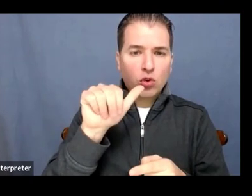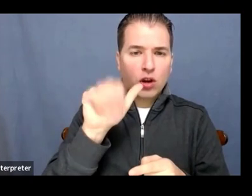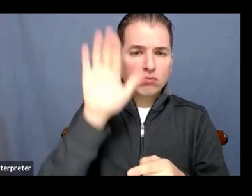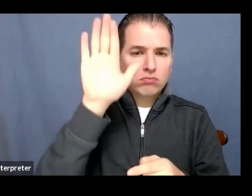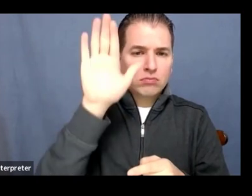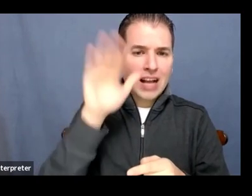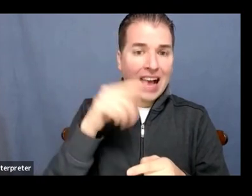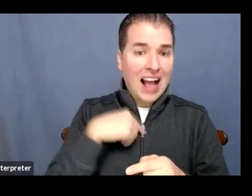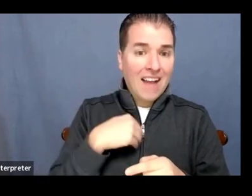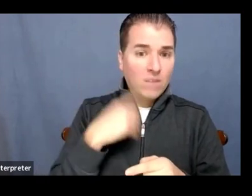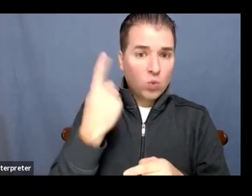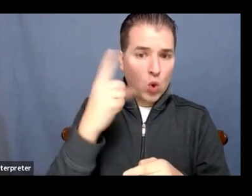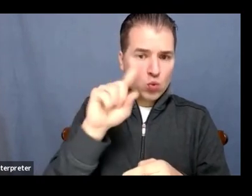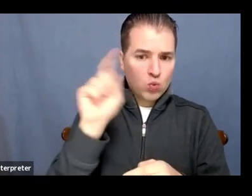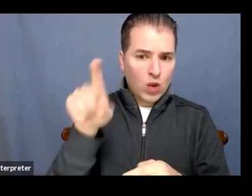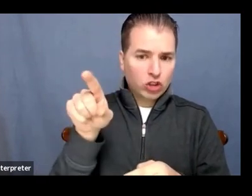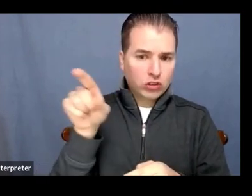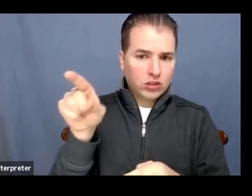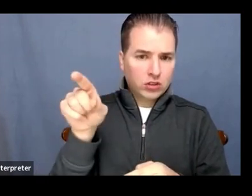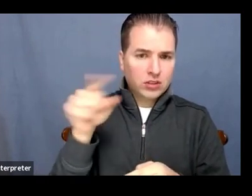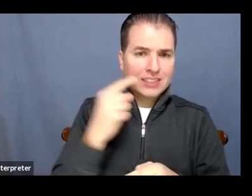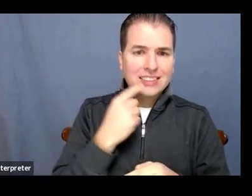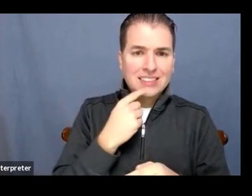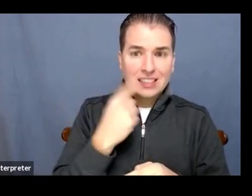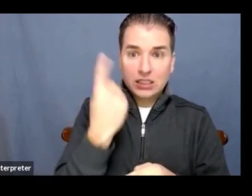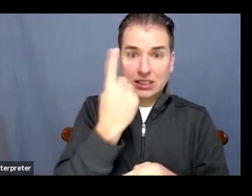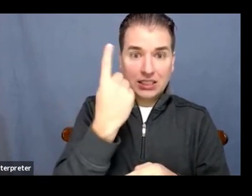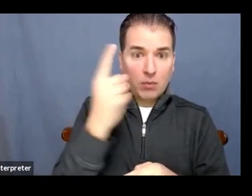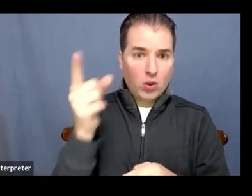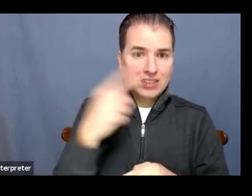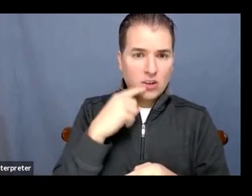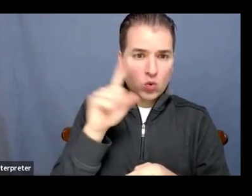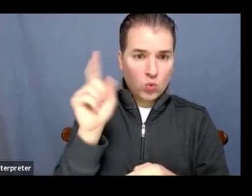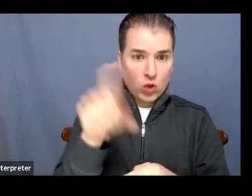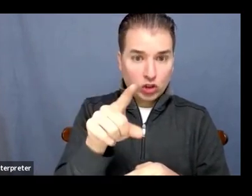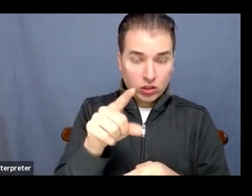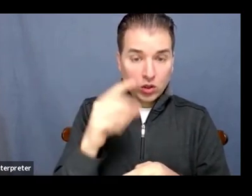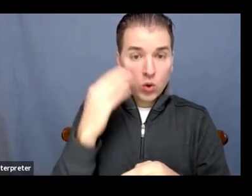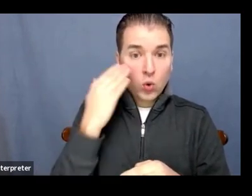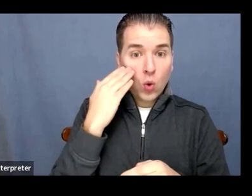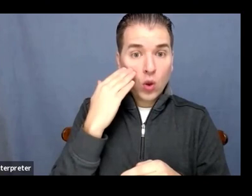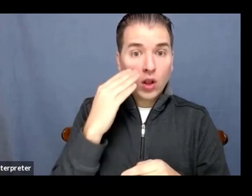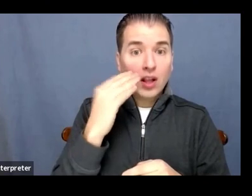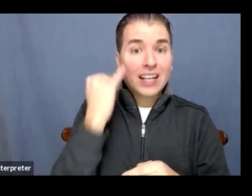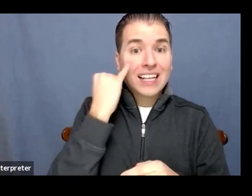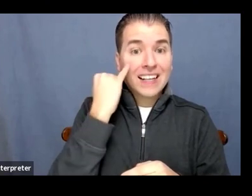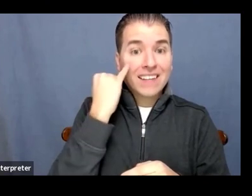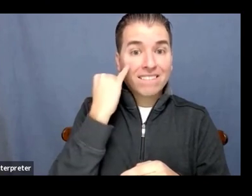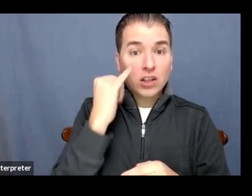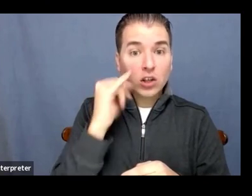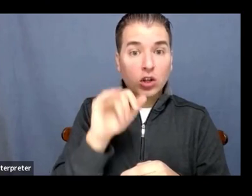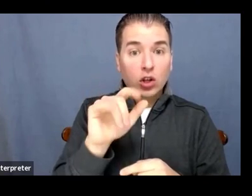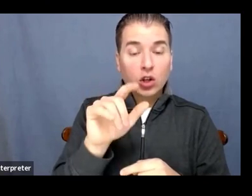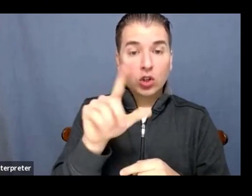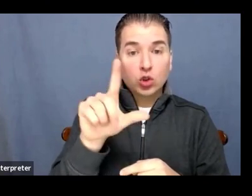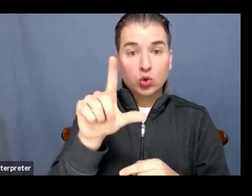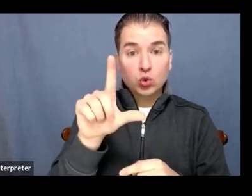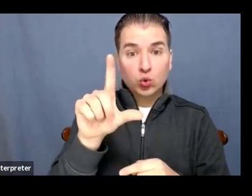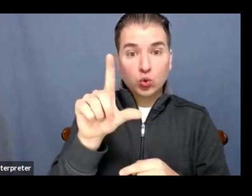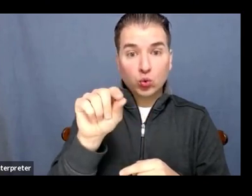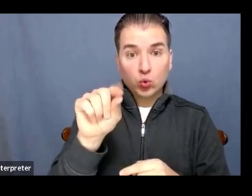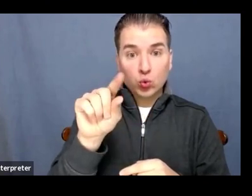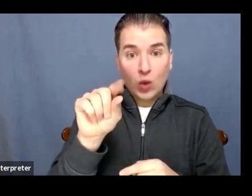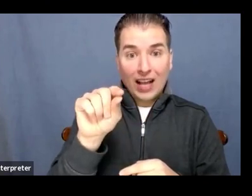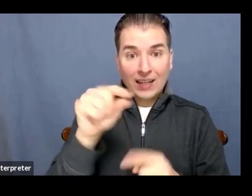They want to know, what is the connection between 20-month customer life and 10% replacement